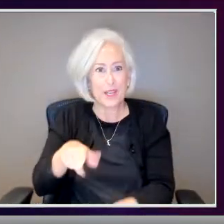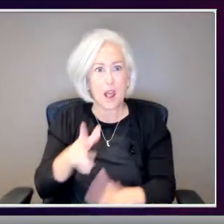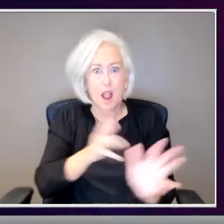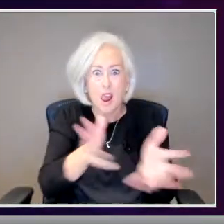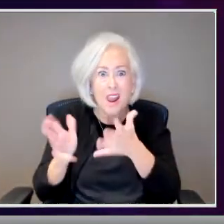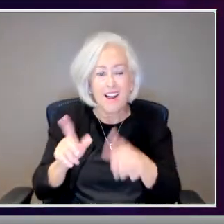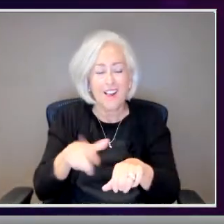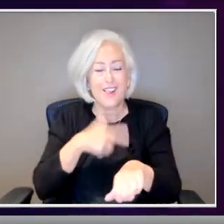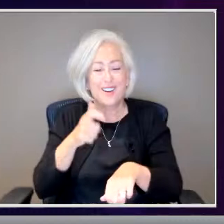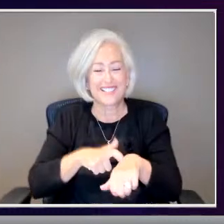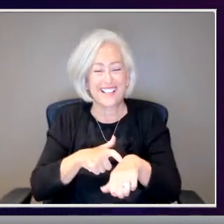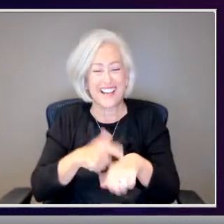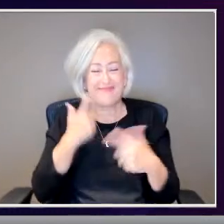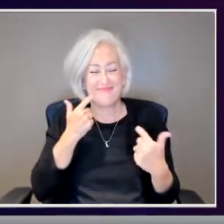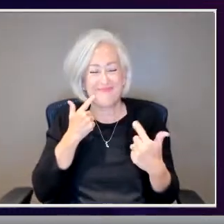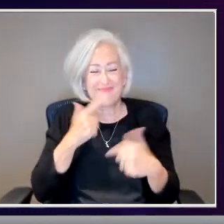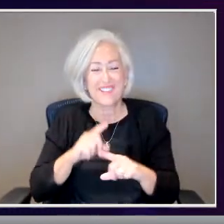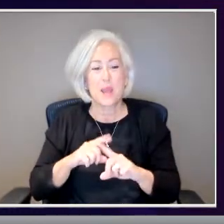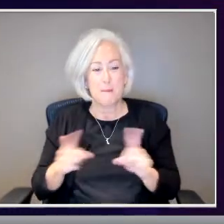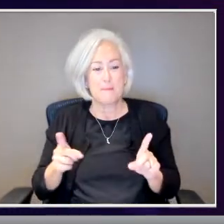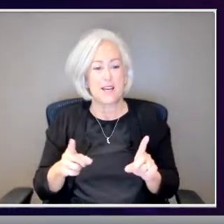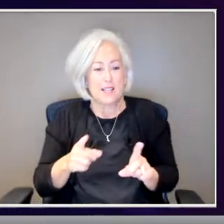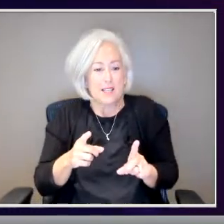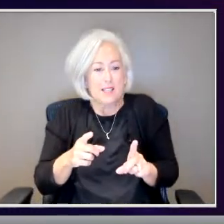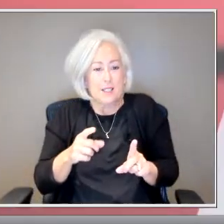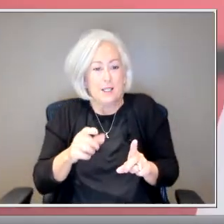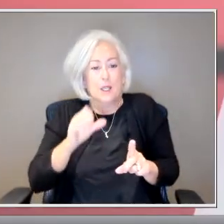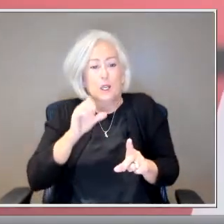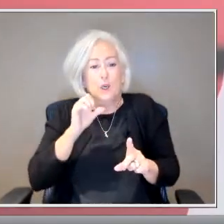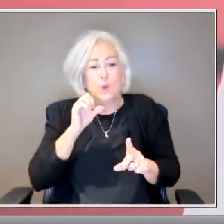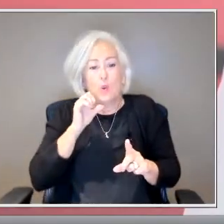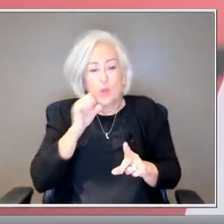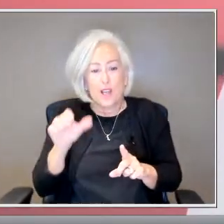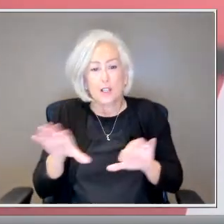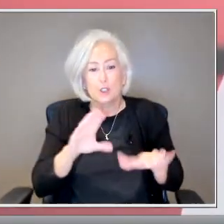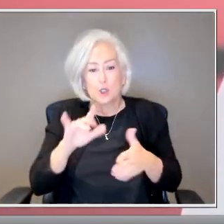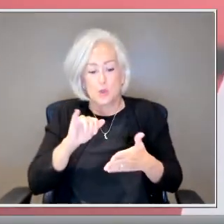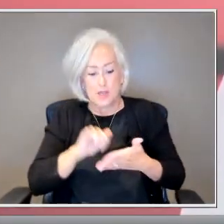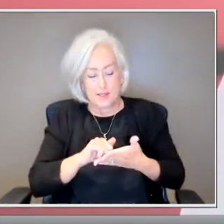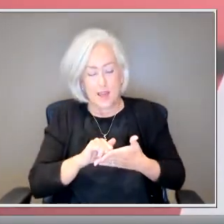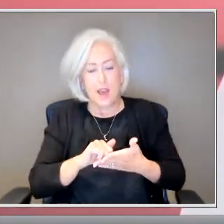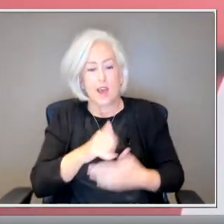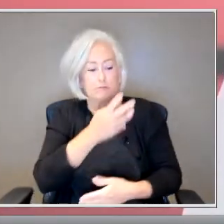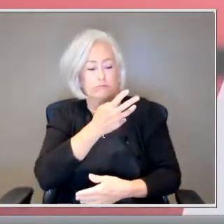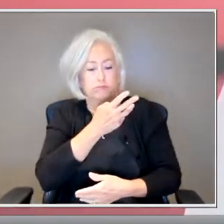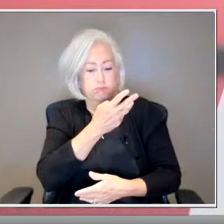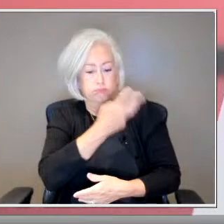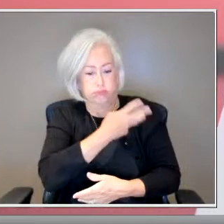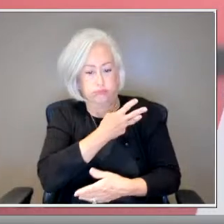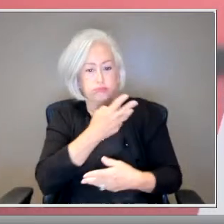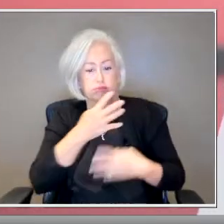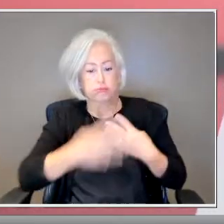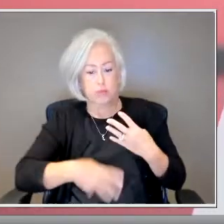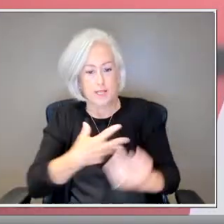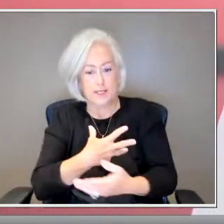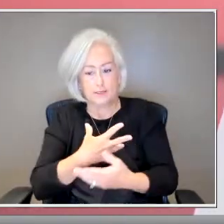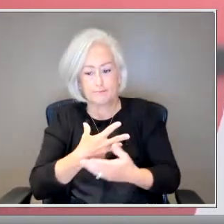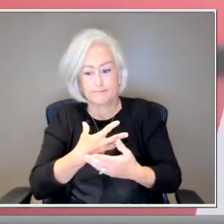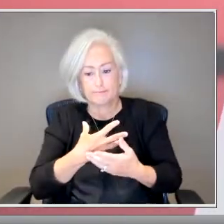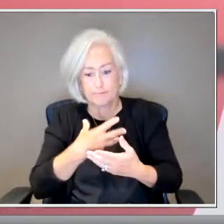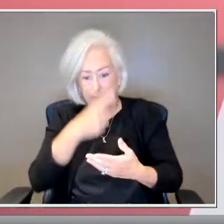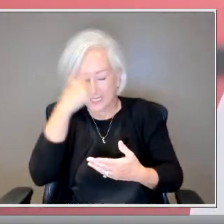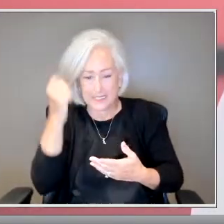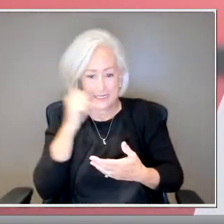so we're not doing all that workup because it doesn't matter. Number one job, focus on getting the cancer treatment, and then we can worry about everything else later,